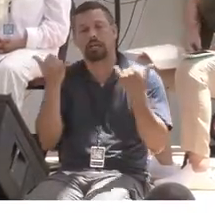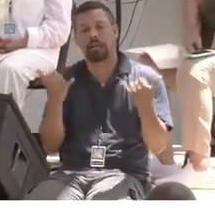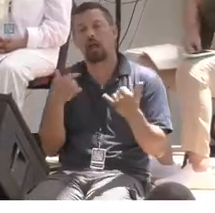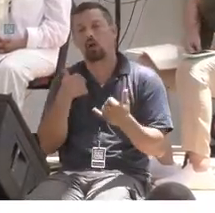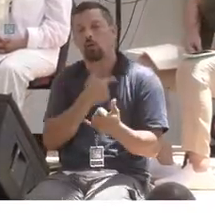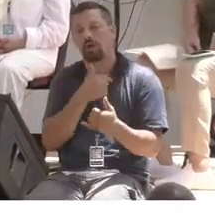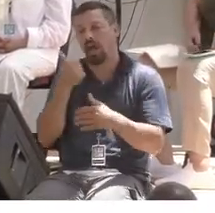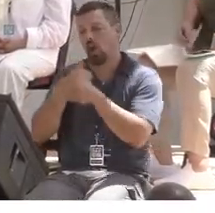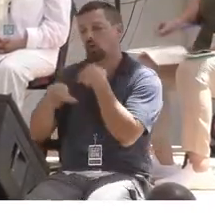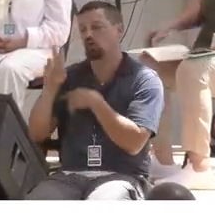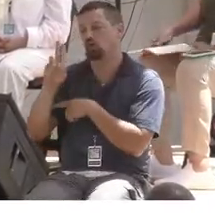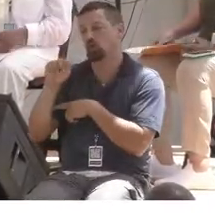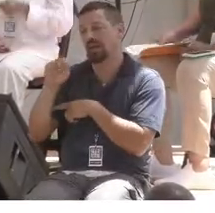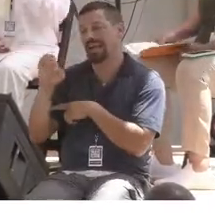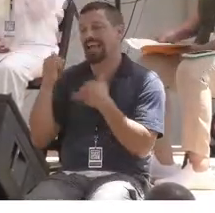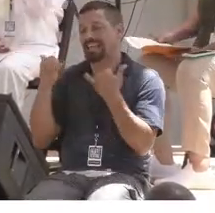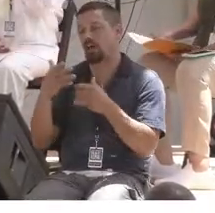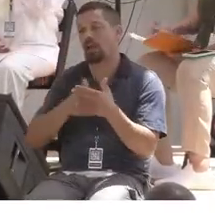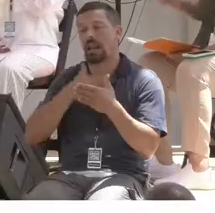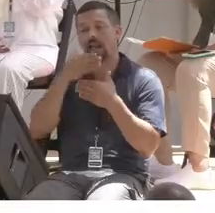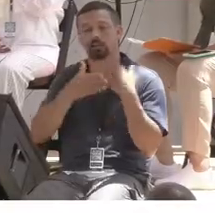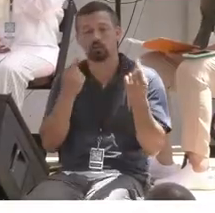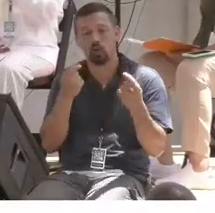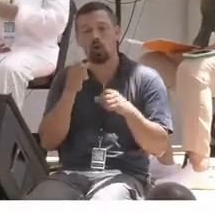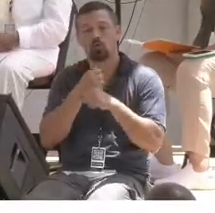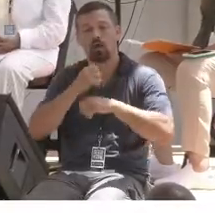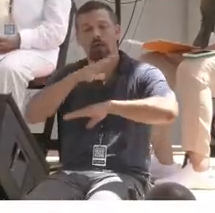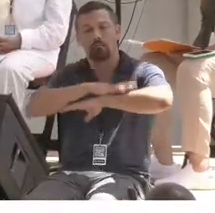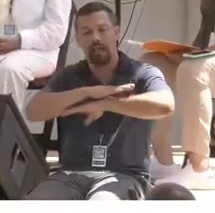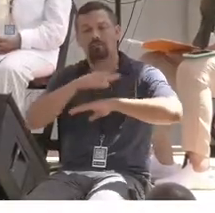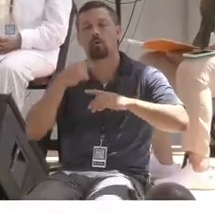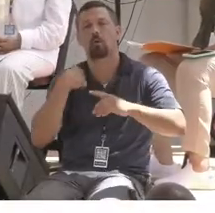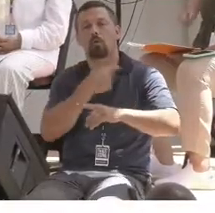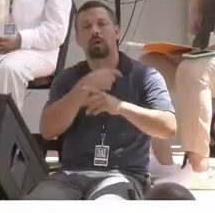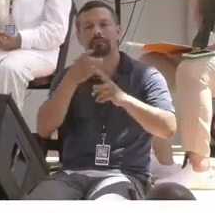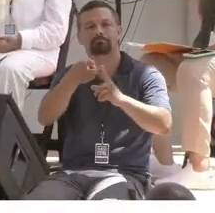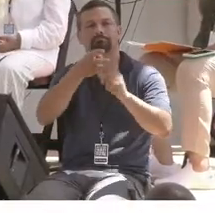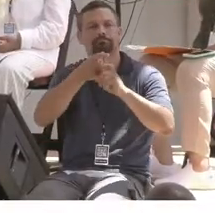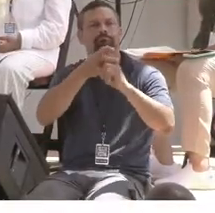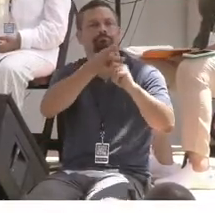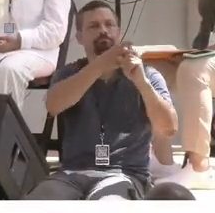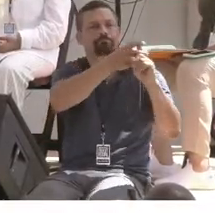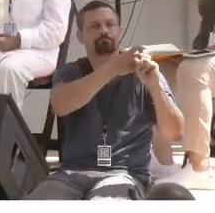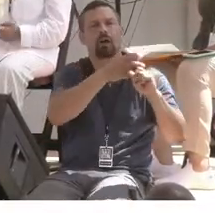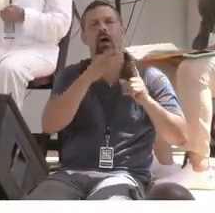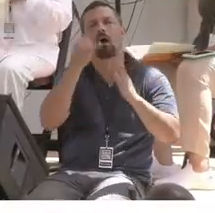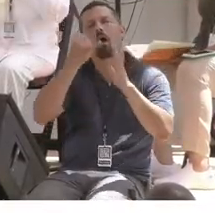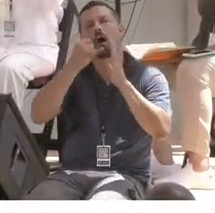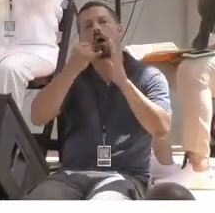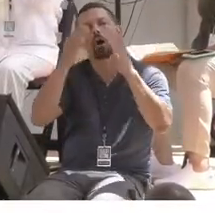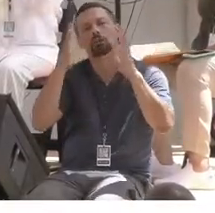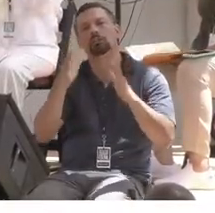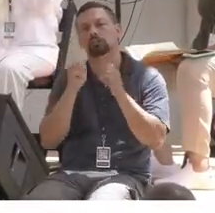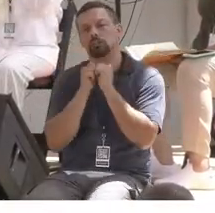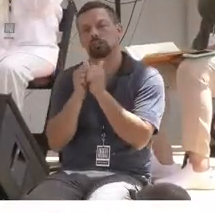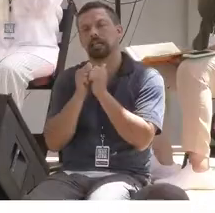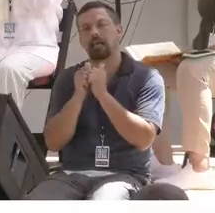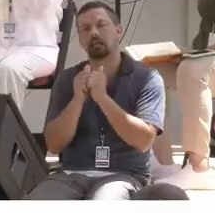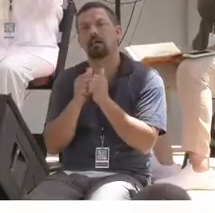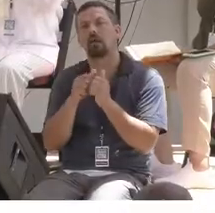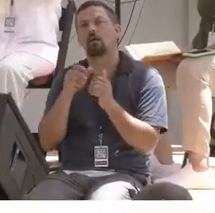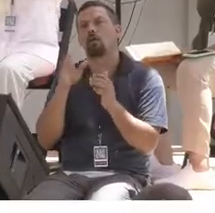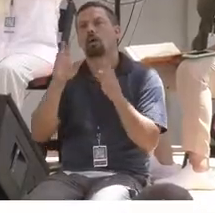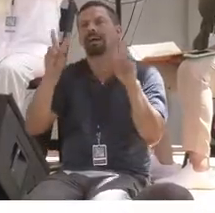want to do, we've been tasked to do, is look at creating a platform where we can get artists together, which would be labeled made in the